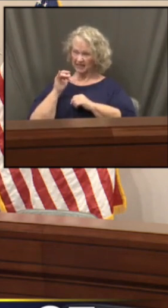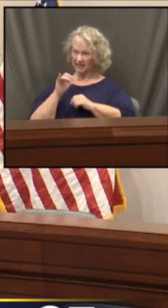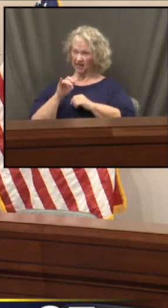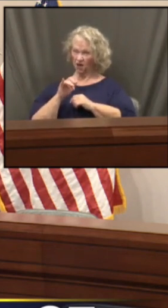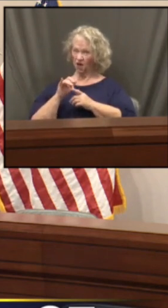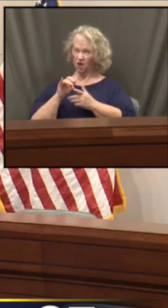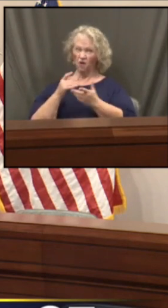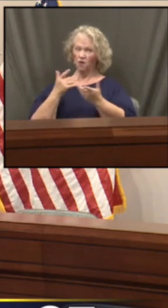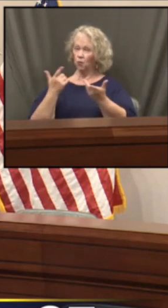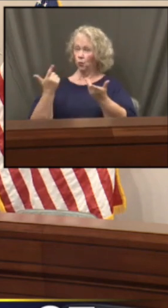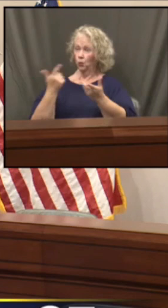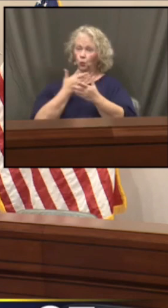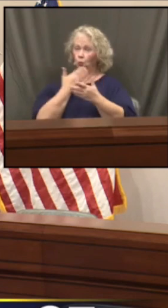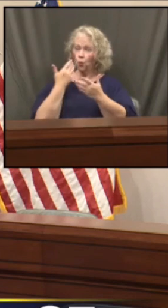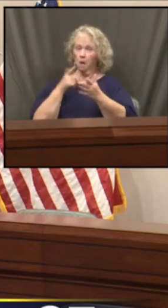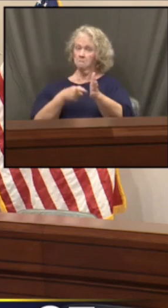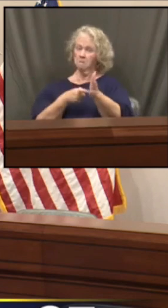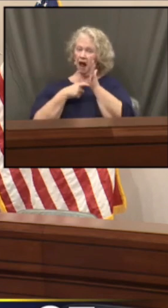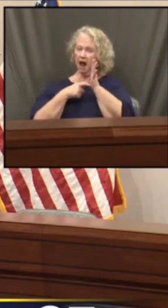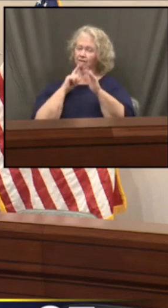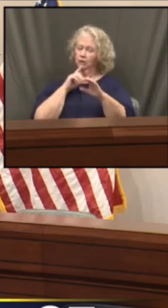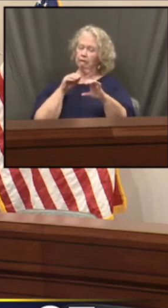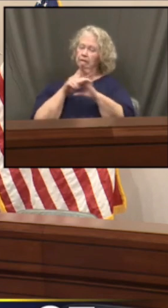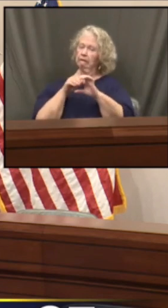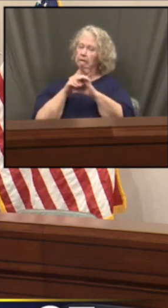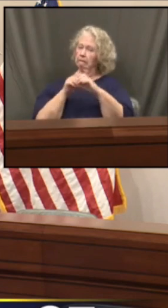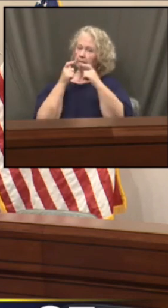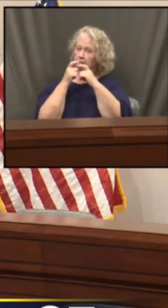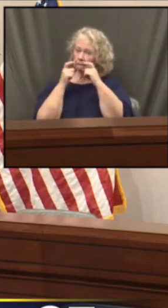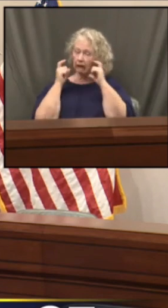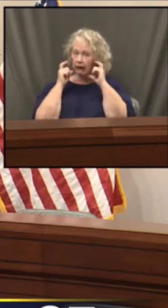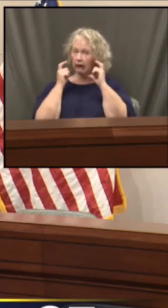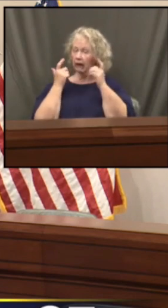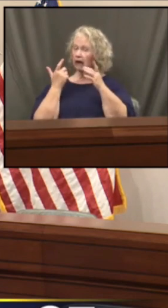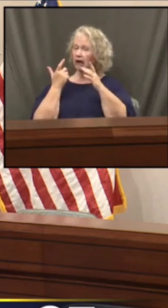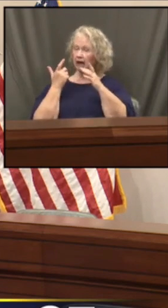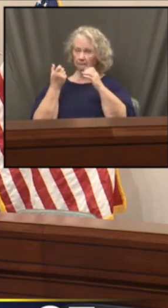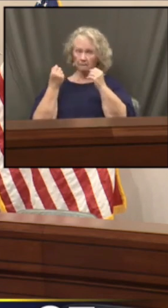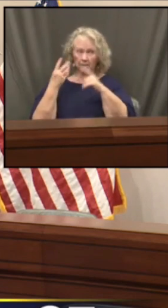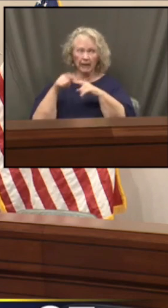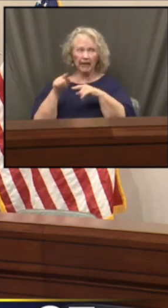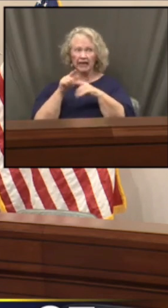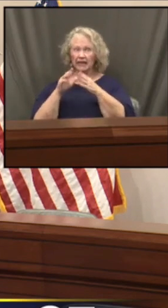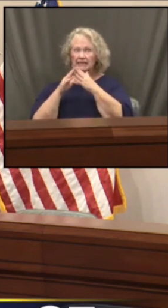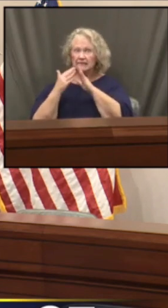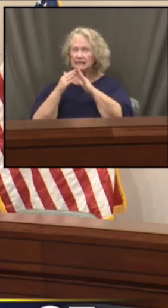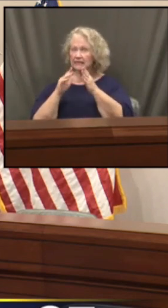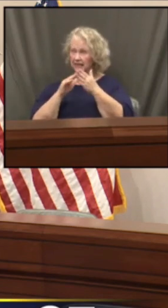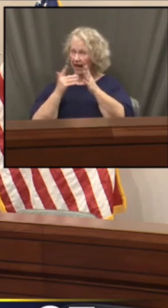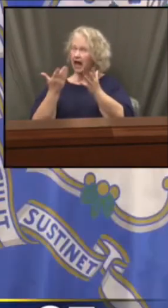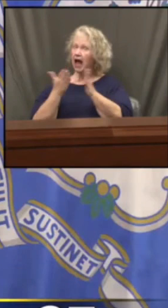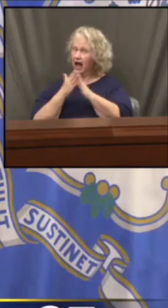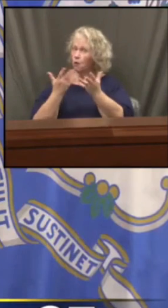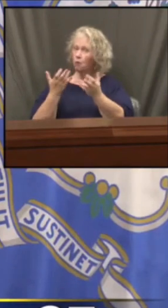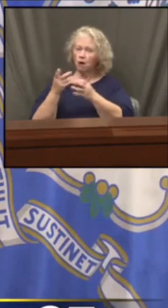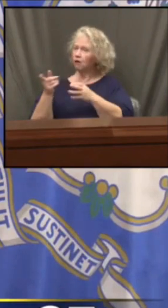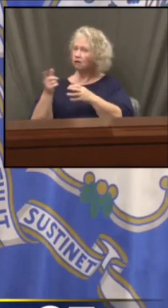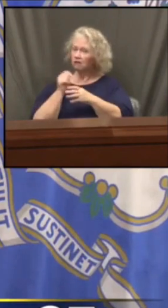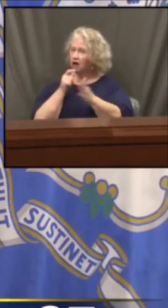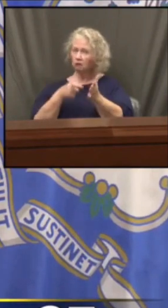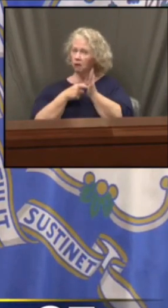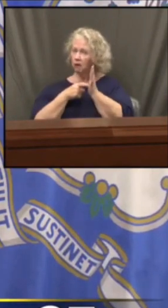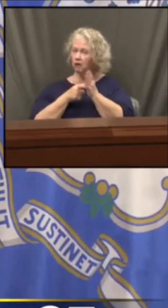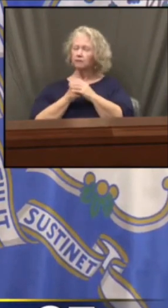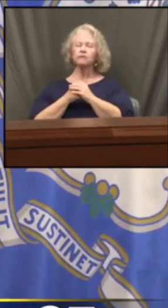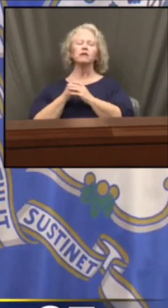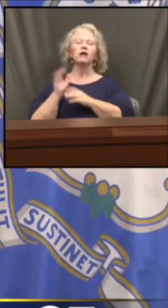necessary in light of the latest request of 38 additional towns and cities across the state? Well, first of all,